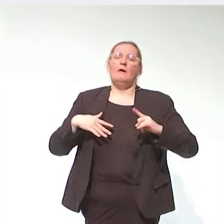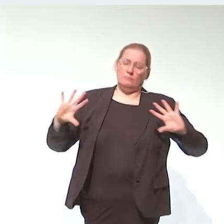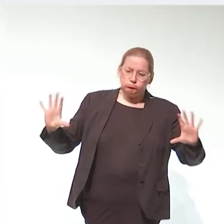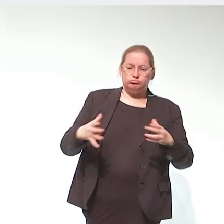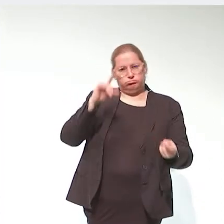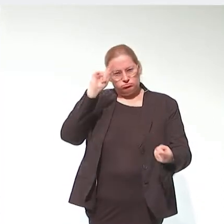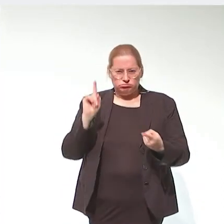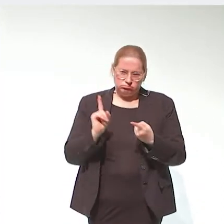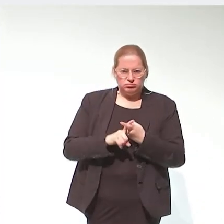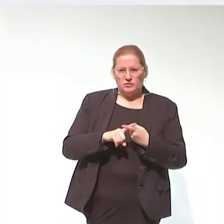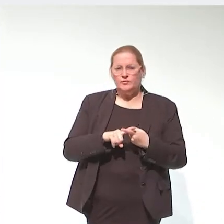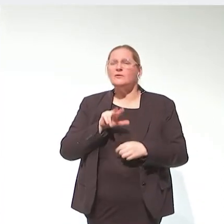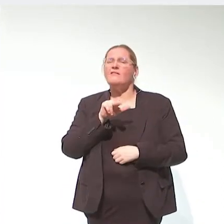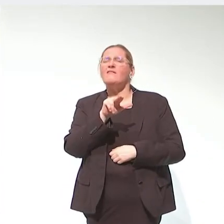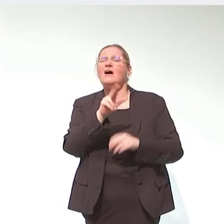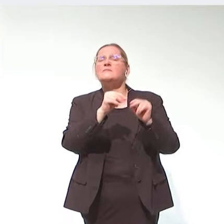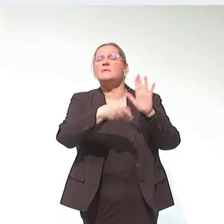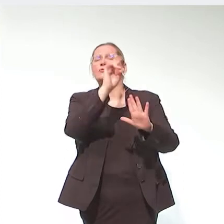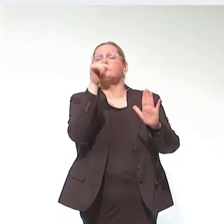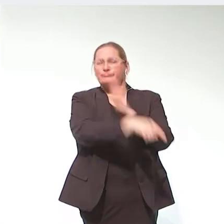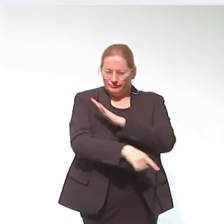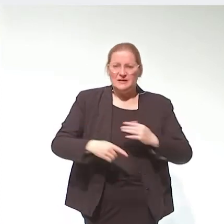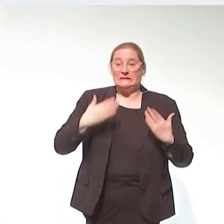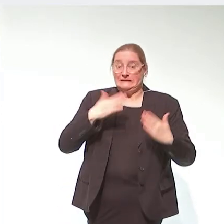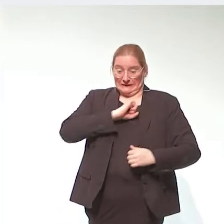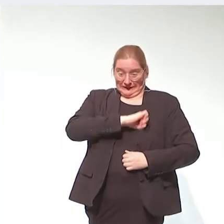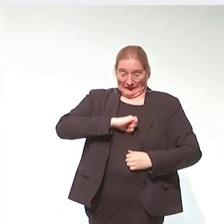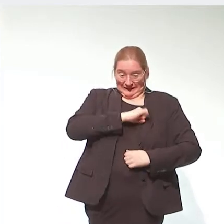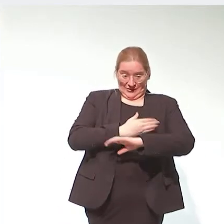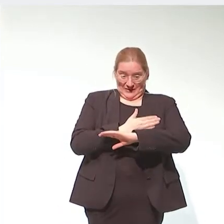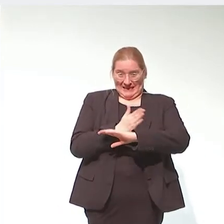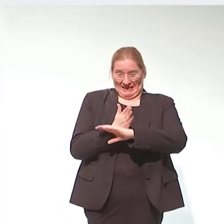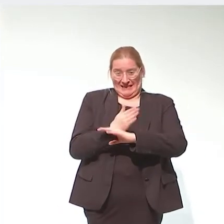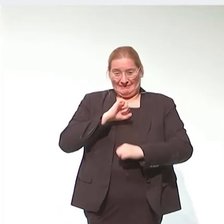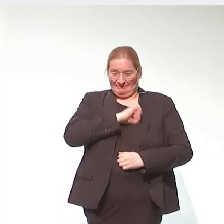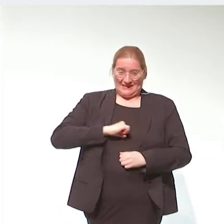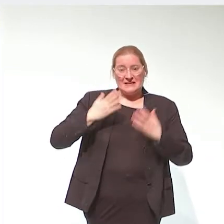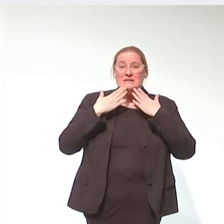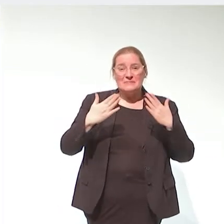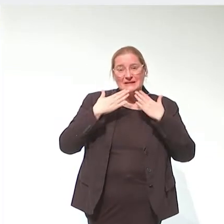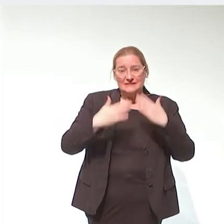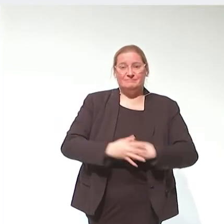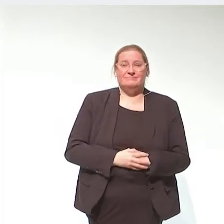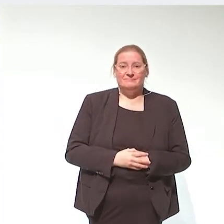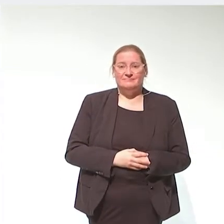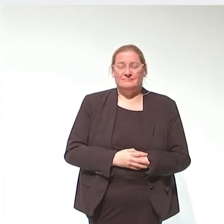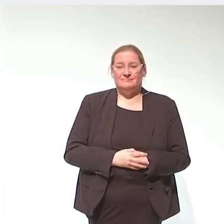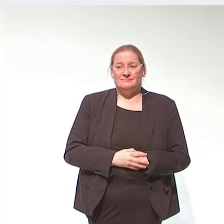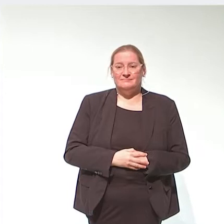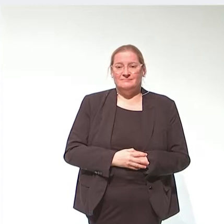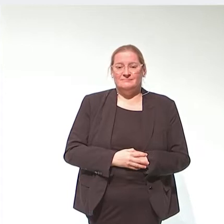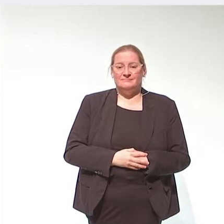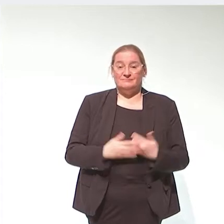again. And I apologize if I was a bit too long. Thank you. Merci beaucoup. C'était tout à fait intéressant.